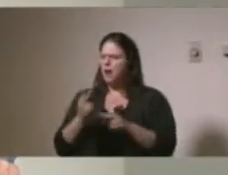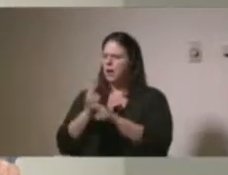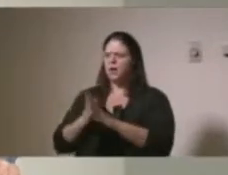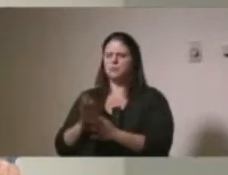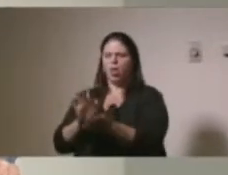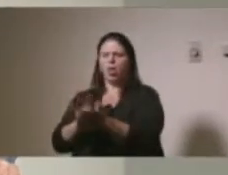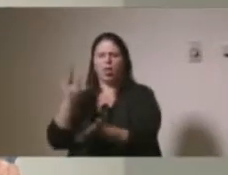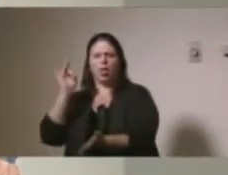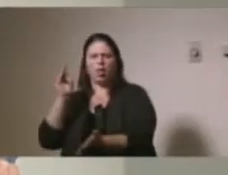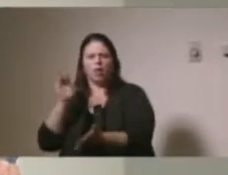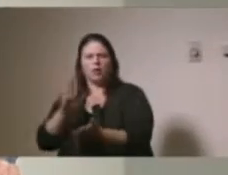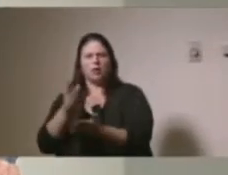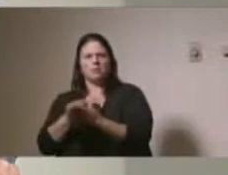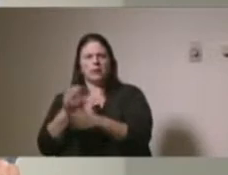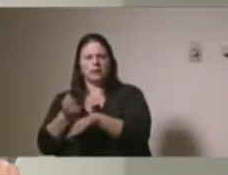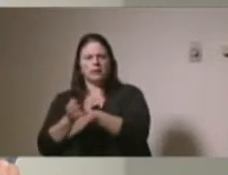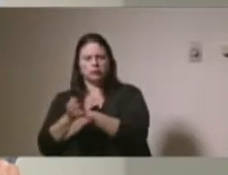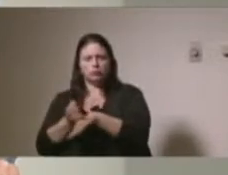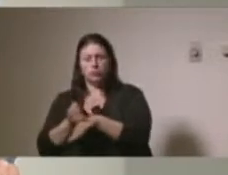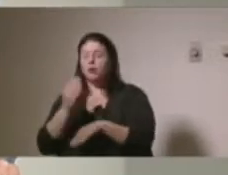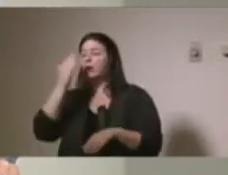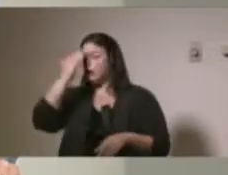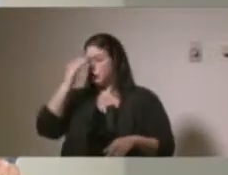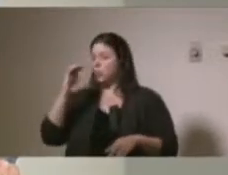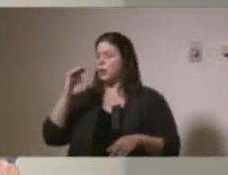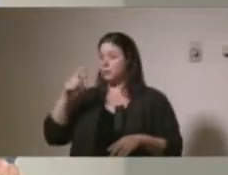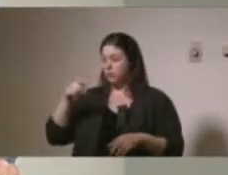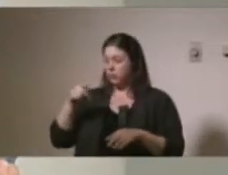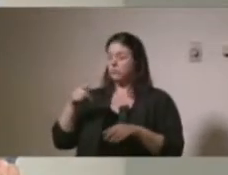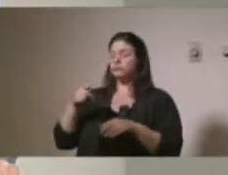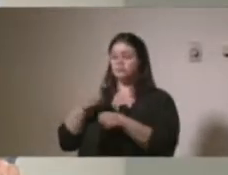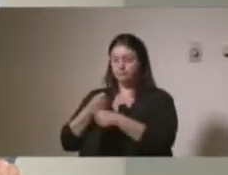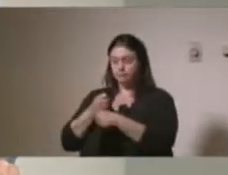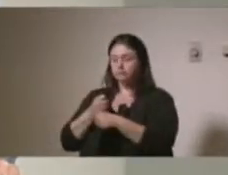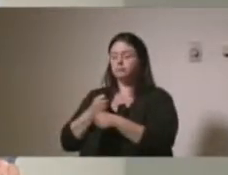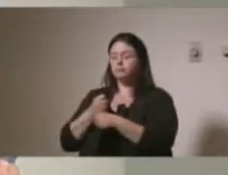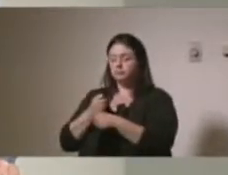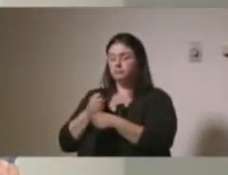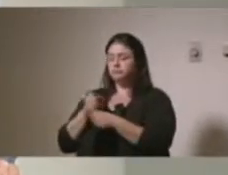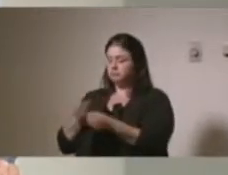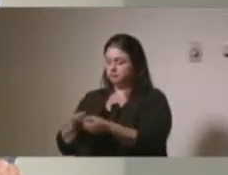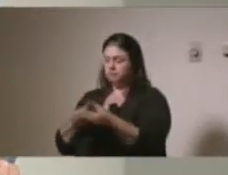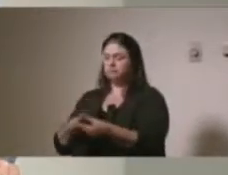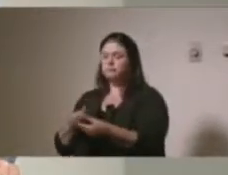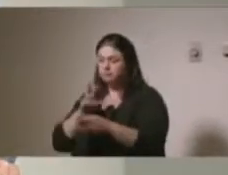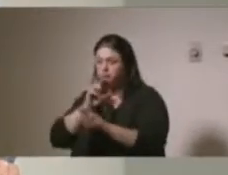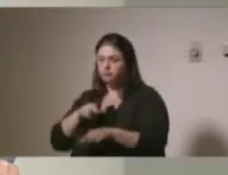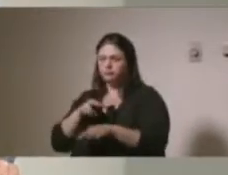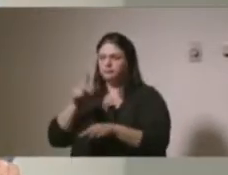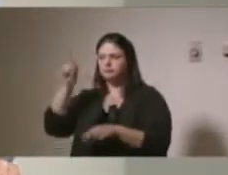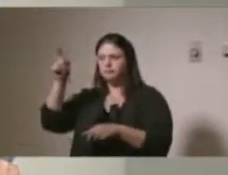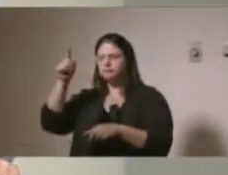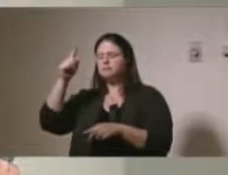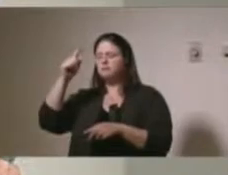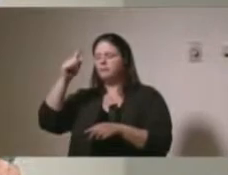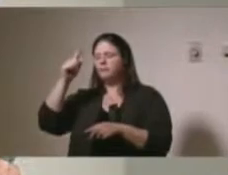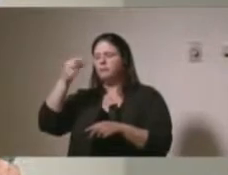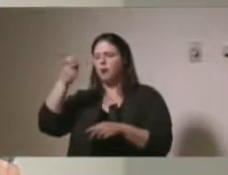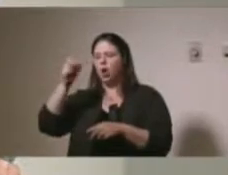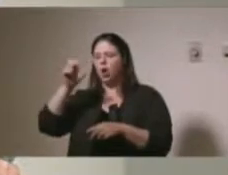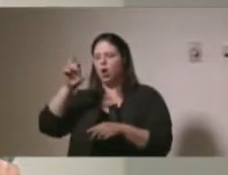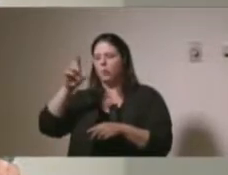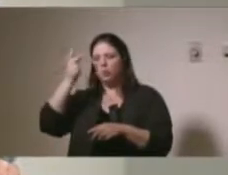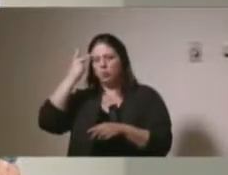know that there is a report that was put together by Canada Post. A lot of it's blacked out by the Harper government. And it actually does insist that there